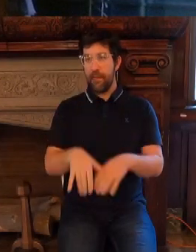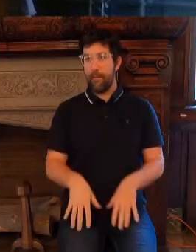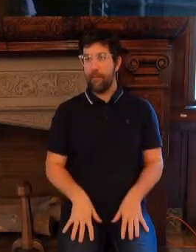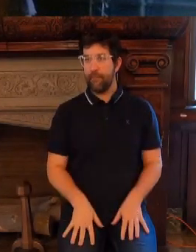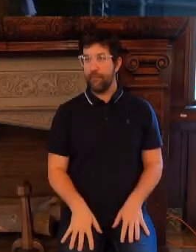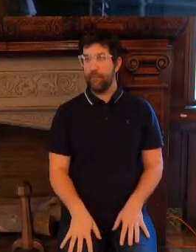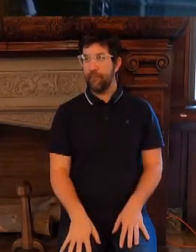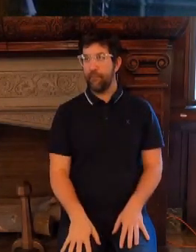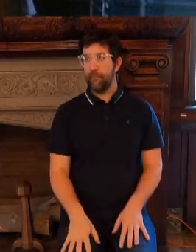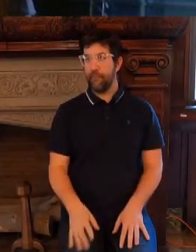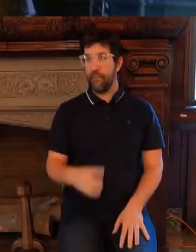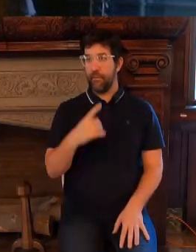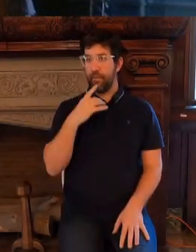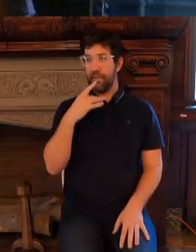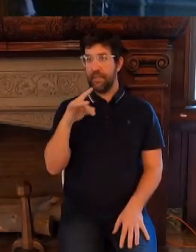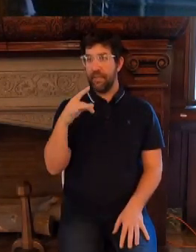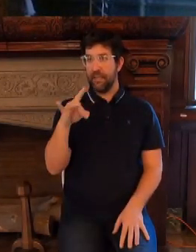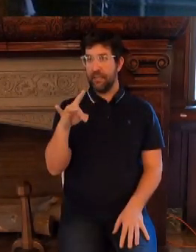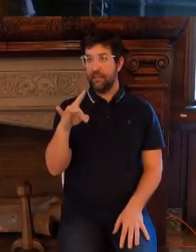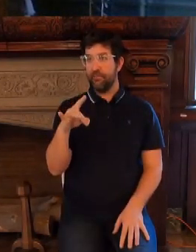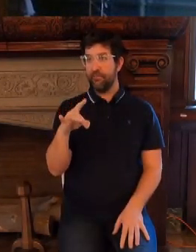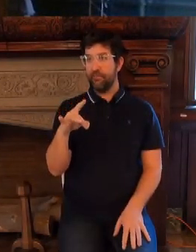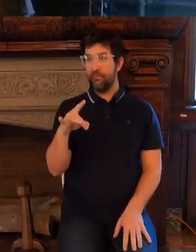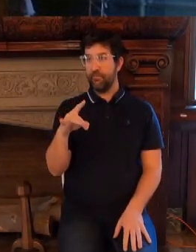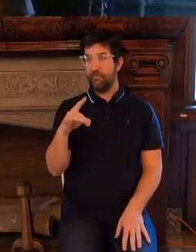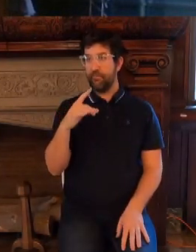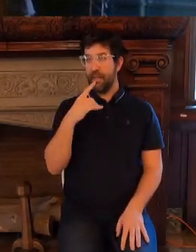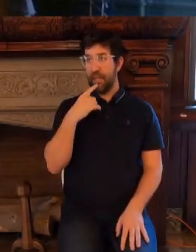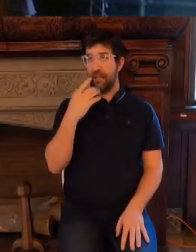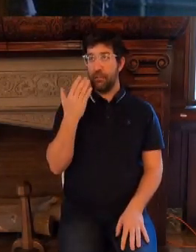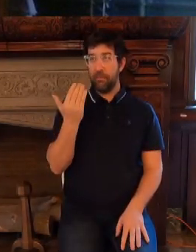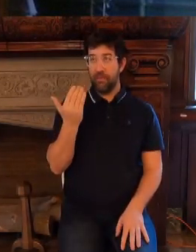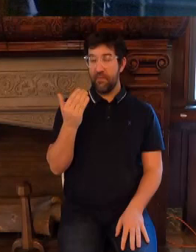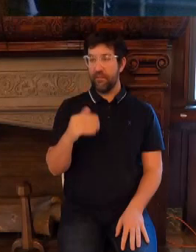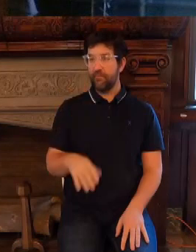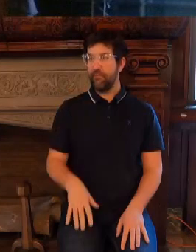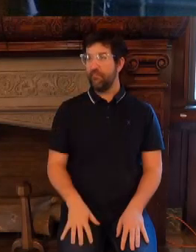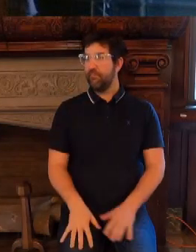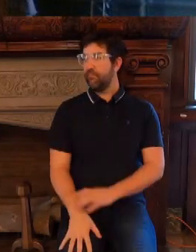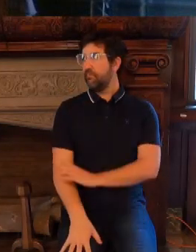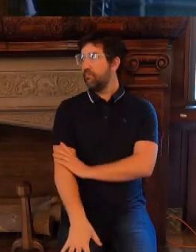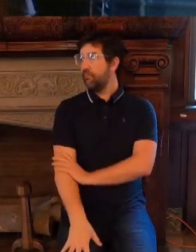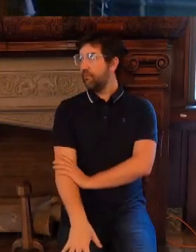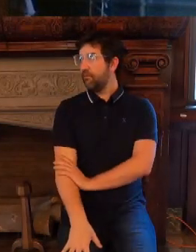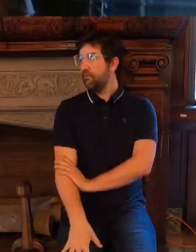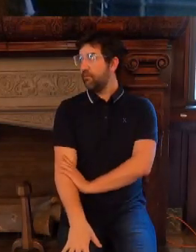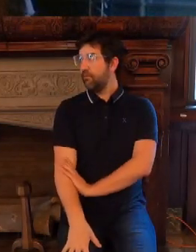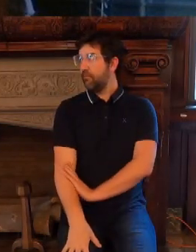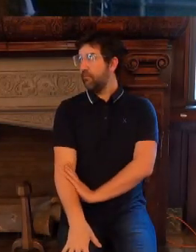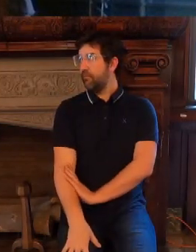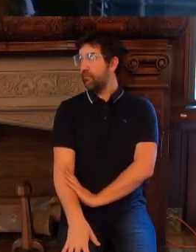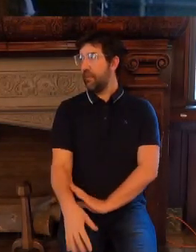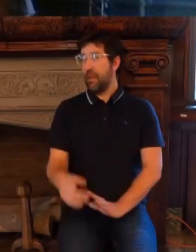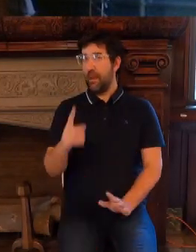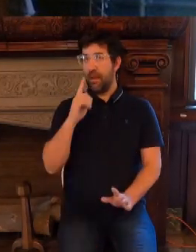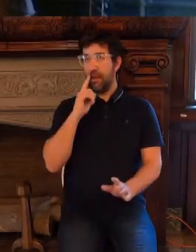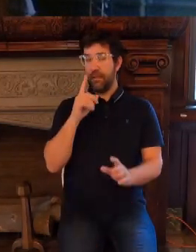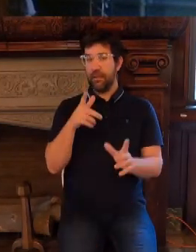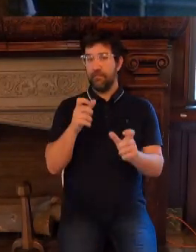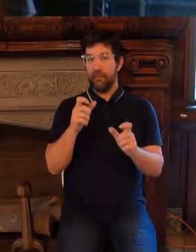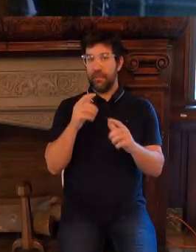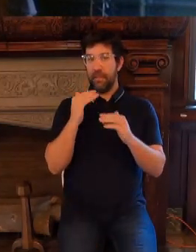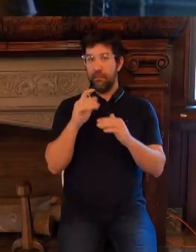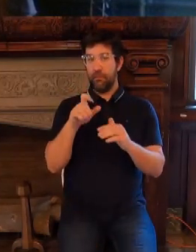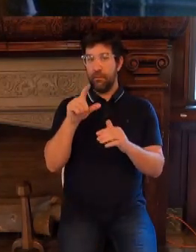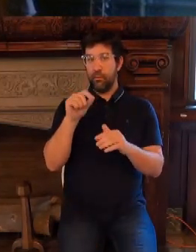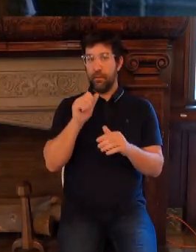I was going to say 18. But I mean, I think the speed limit should be 20 myself everywhere in the city.